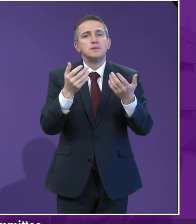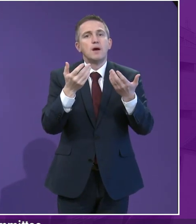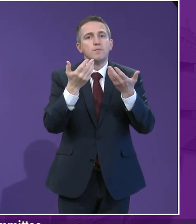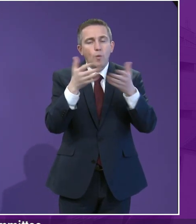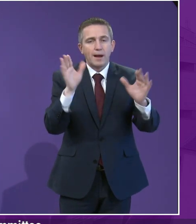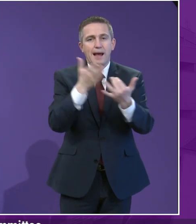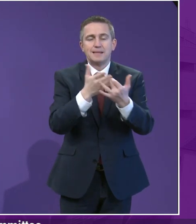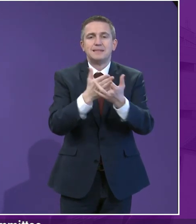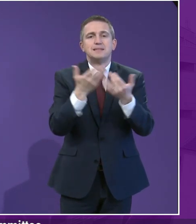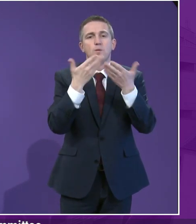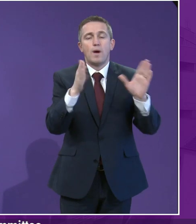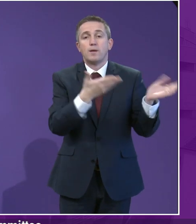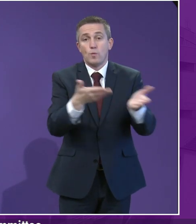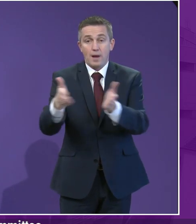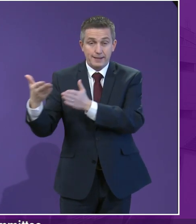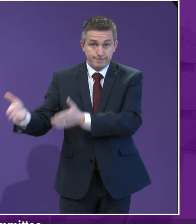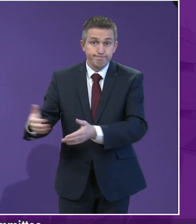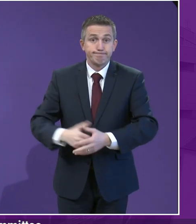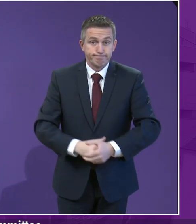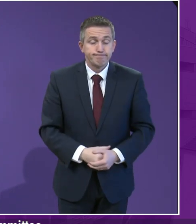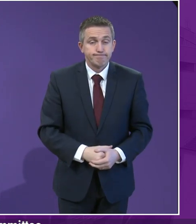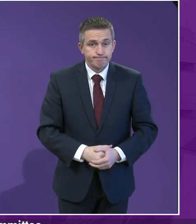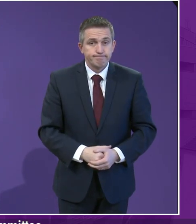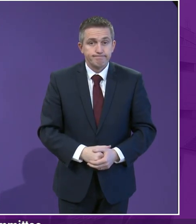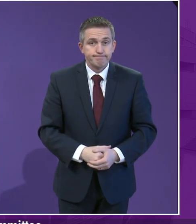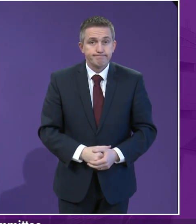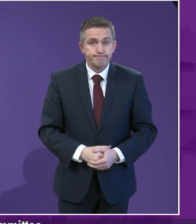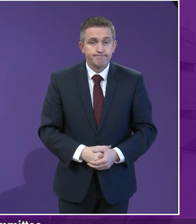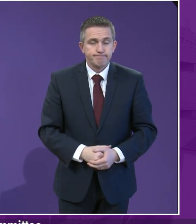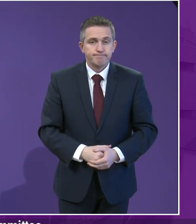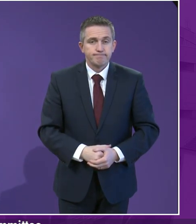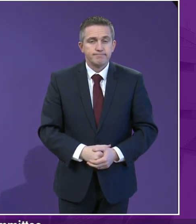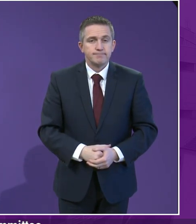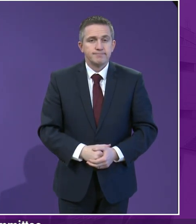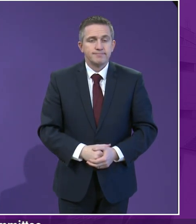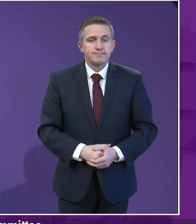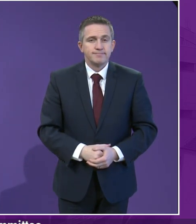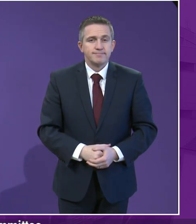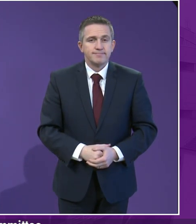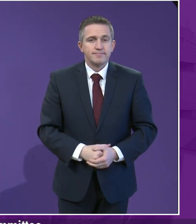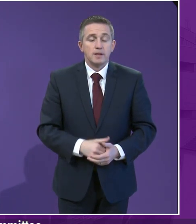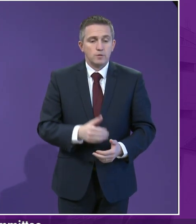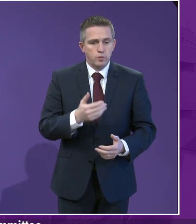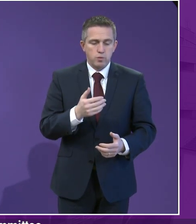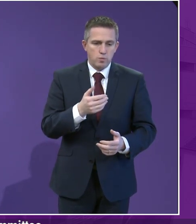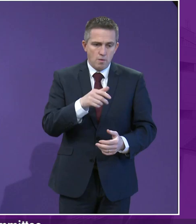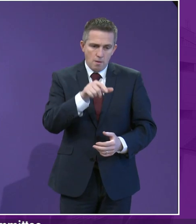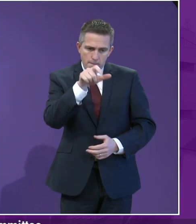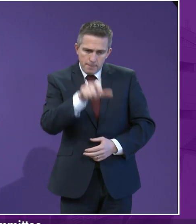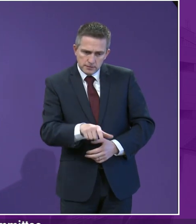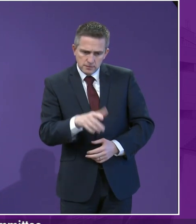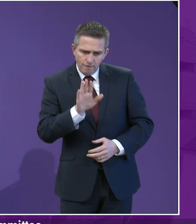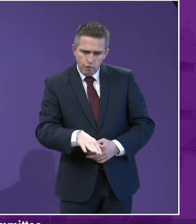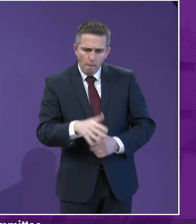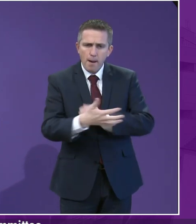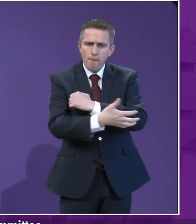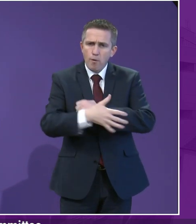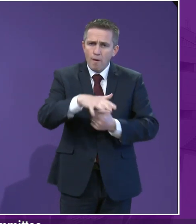adult returners. And I think we need to be taking a very broad view on what widening access is, so that, for example, as we were saying earlier,